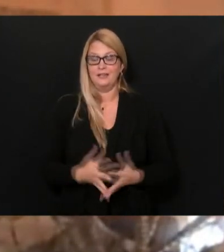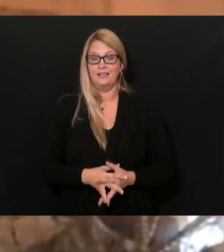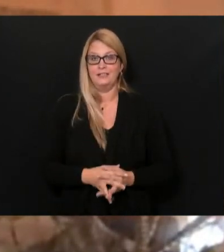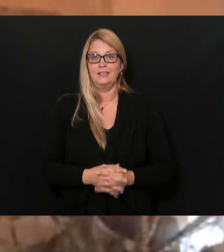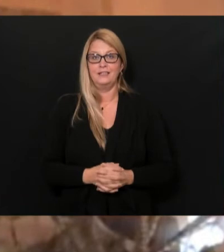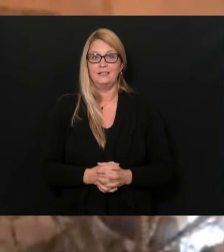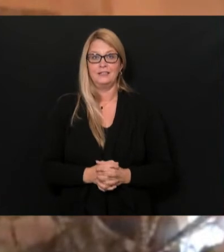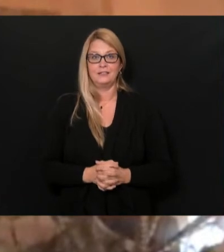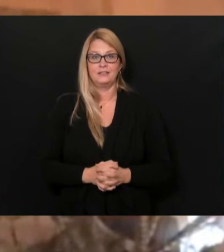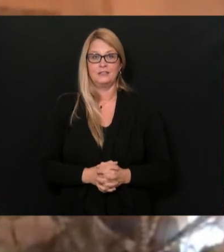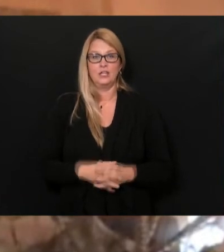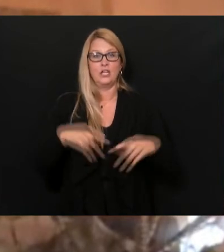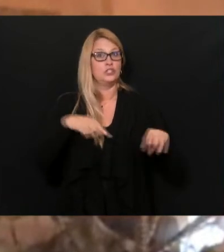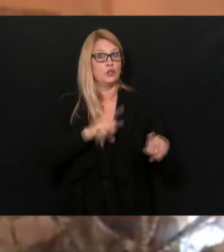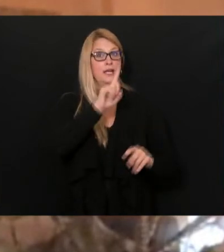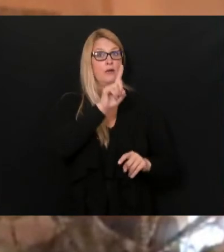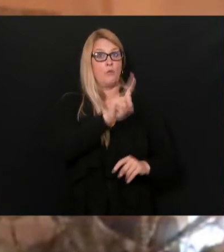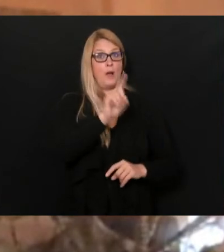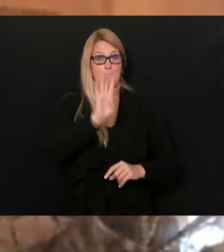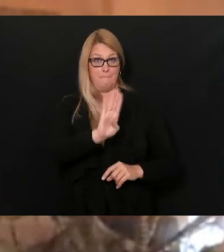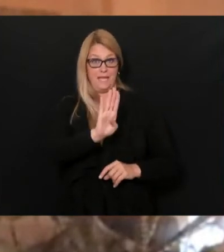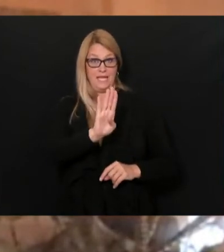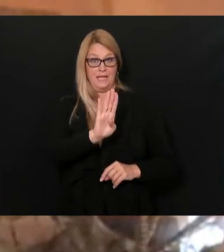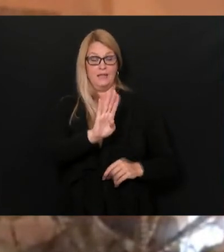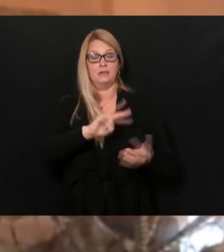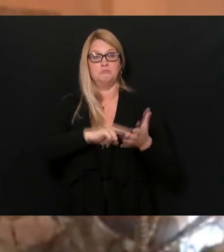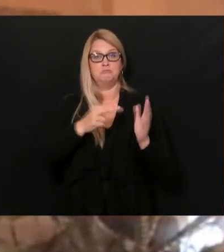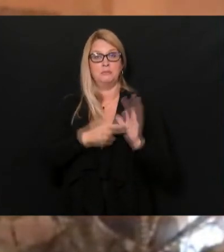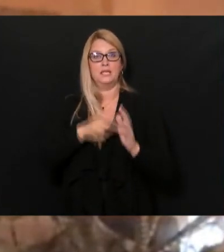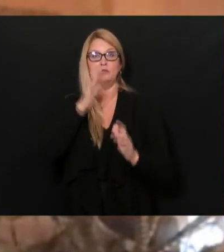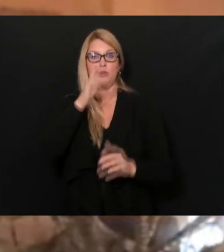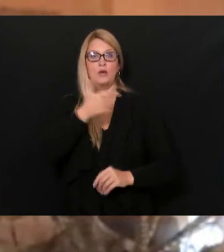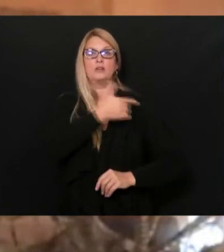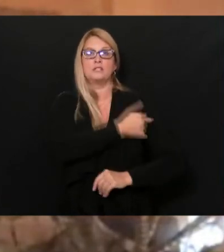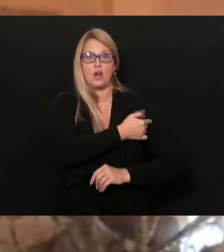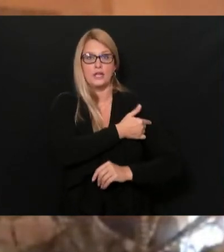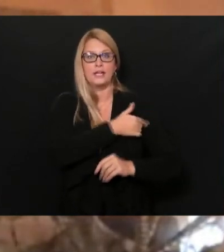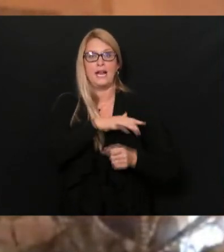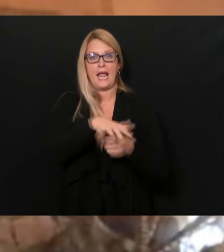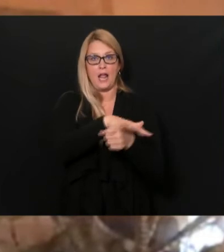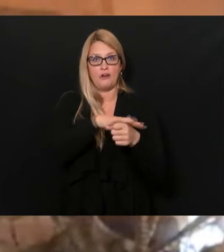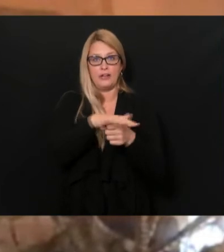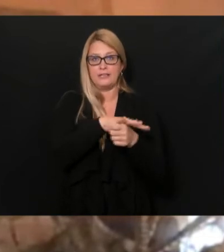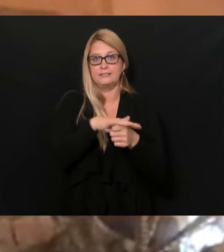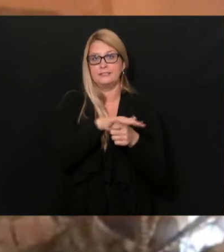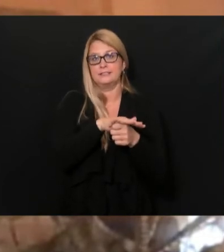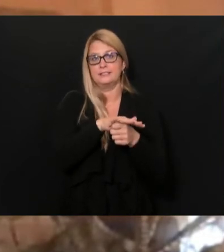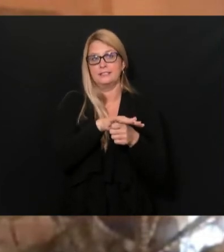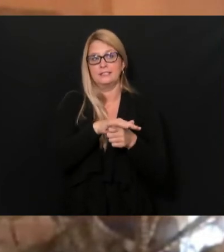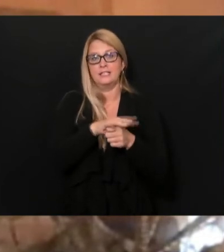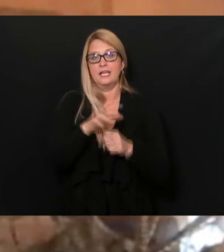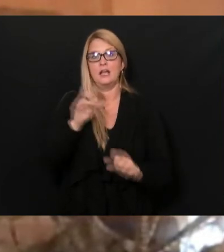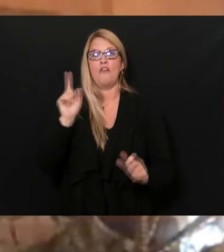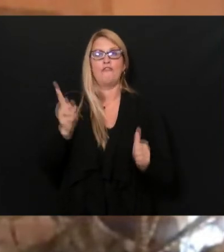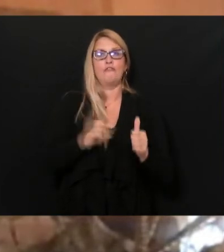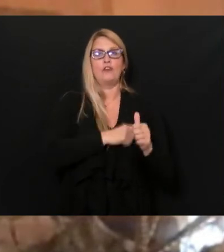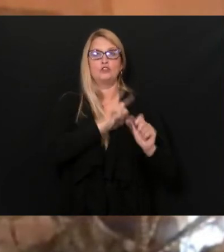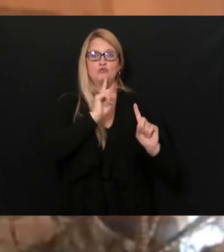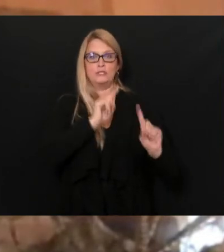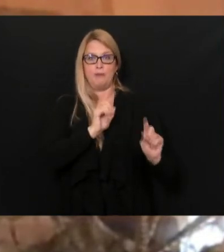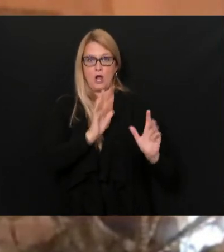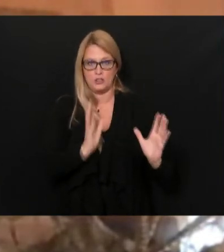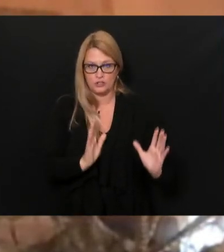area, we are going to then target immunizations in people in the first responder areas,